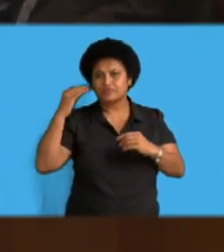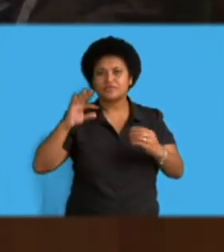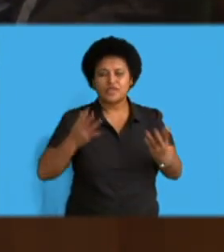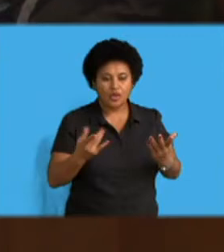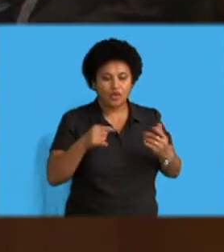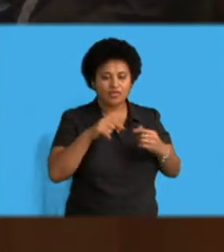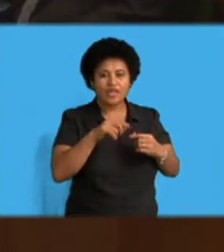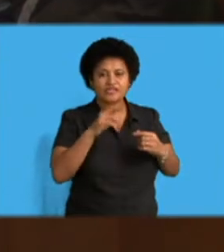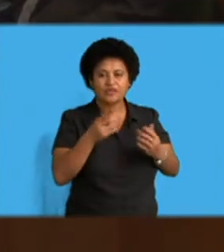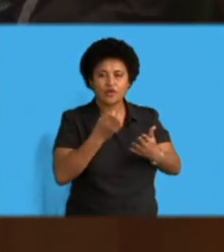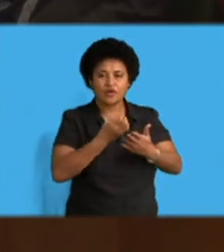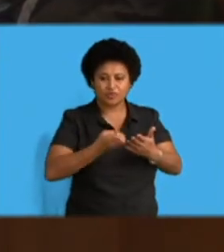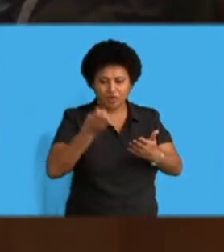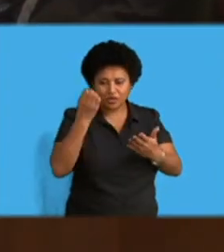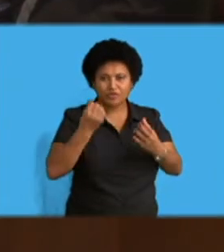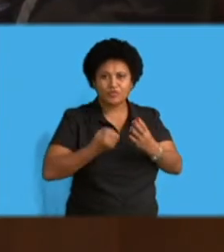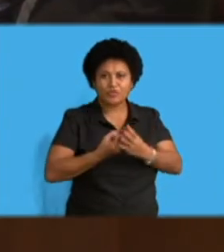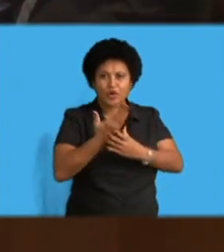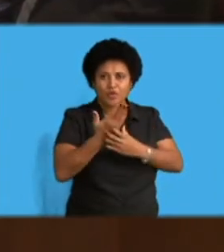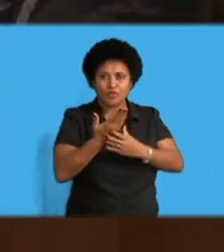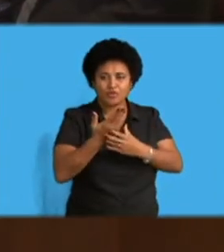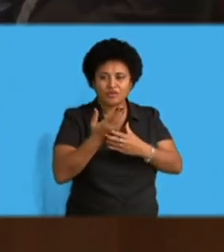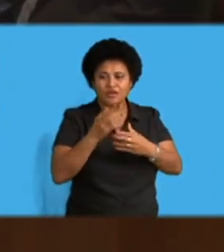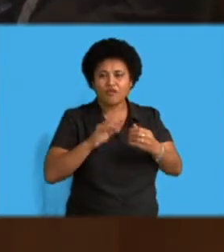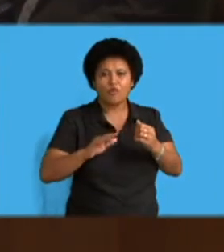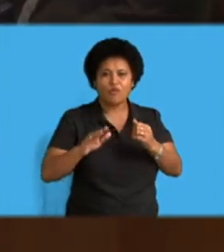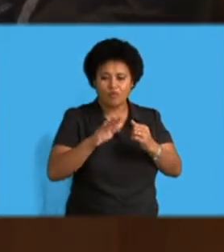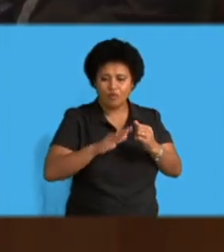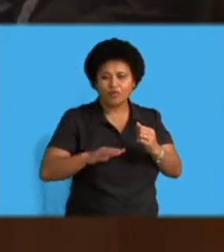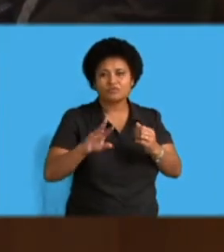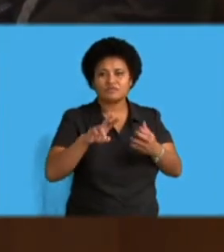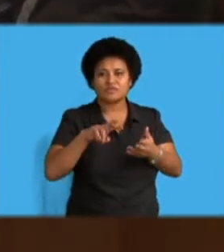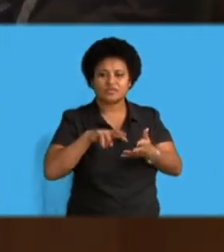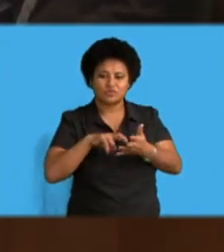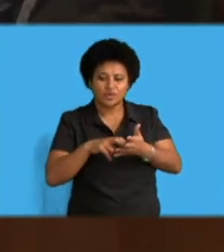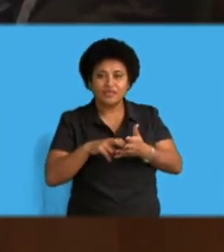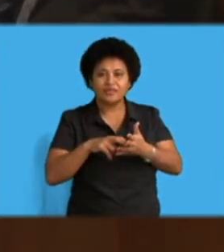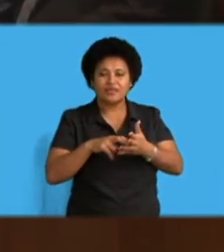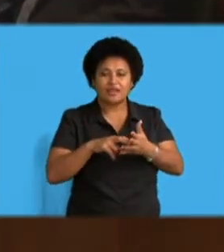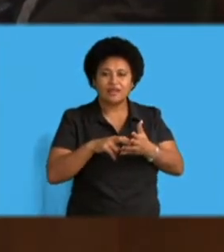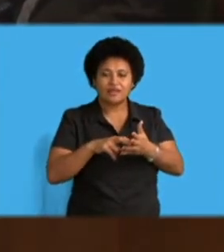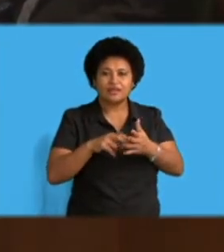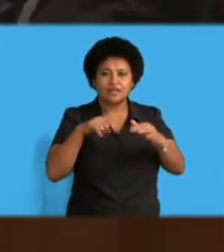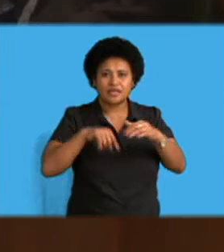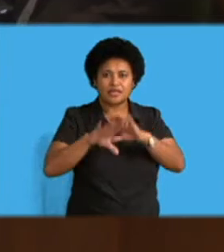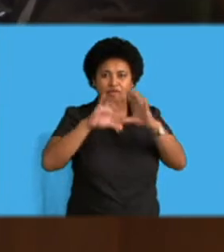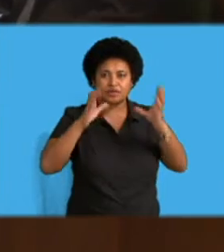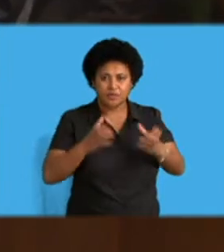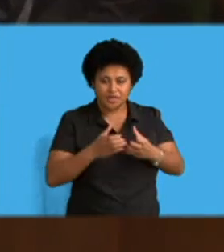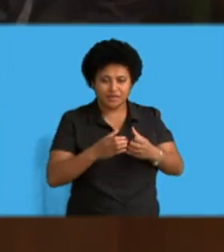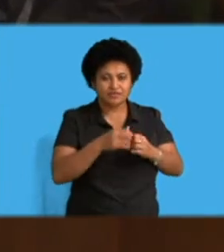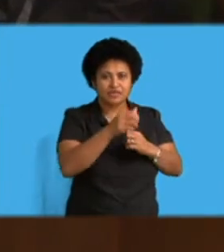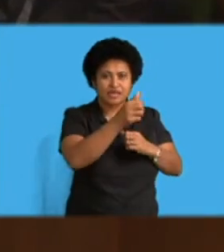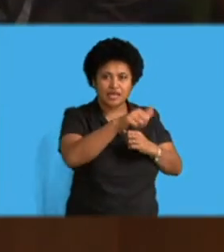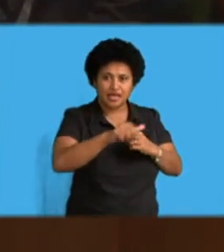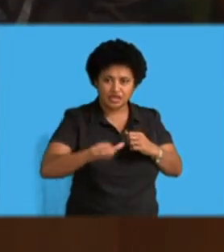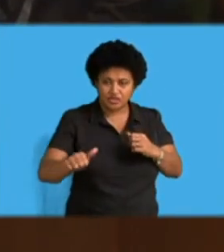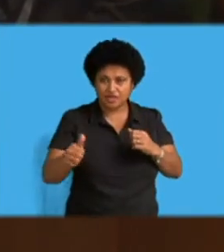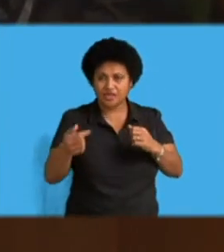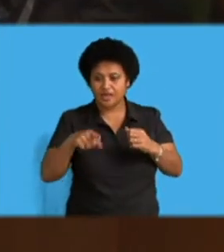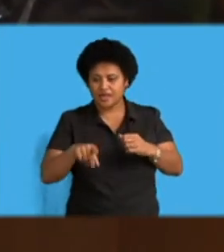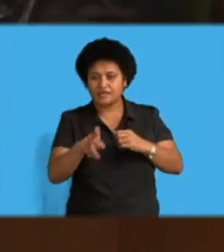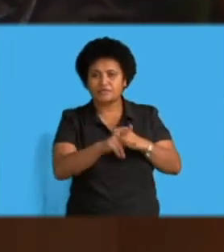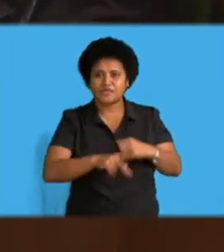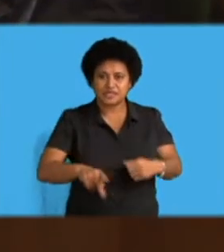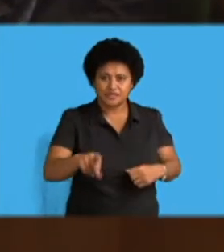cooperation in one of the most vulnerable regions in the world, Asia, which includes Pacific in their purview. ADB assists its